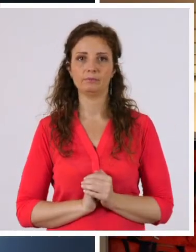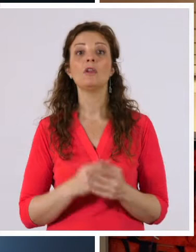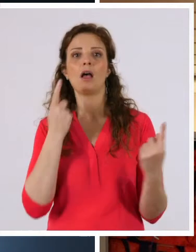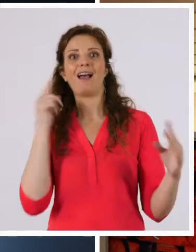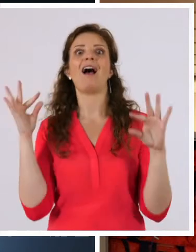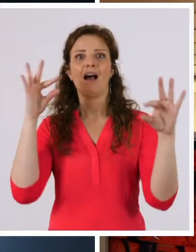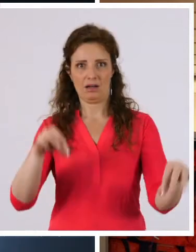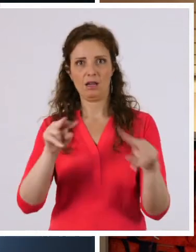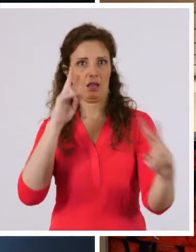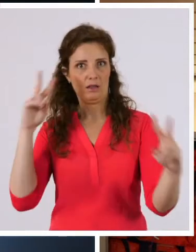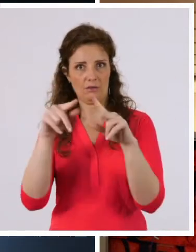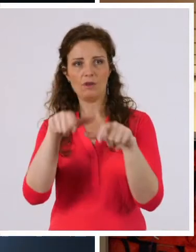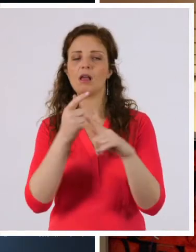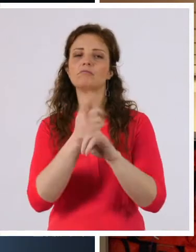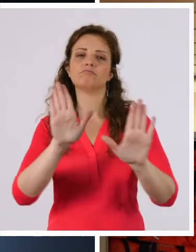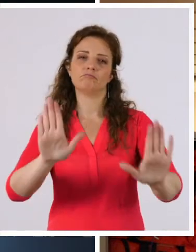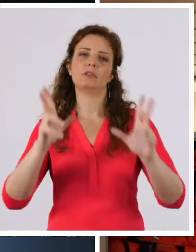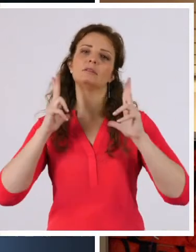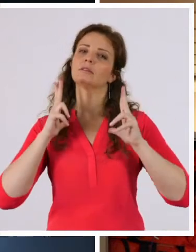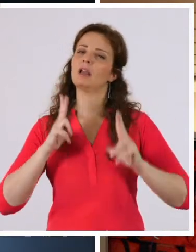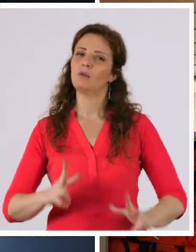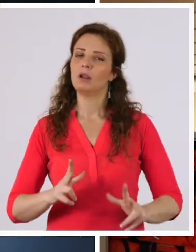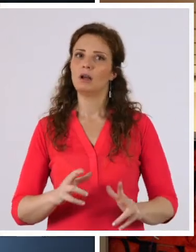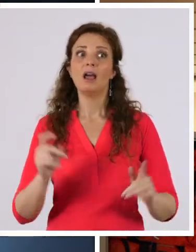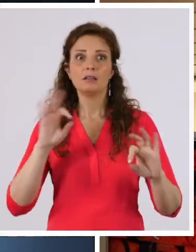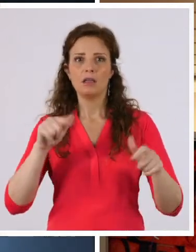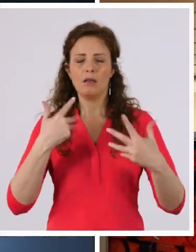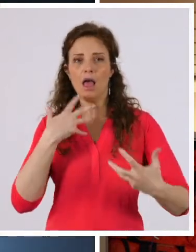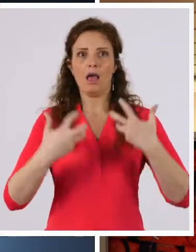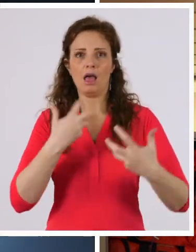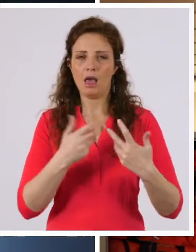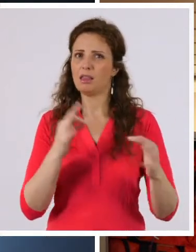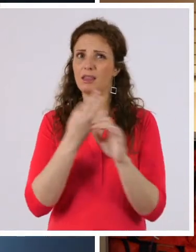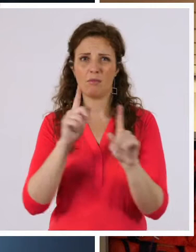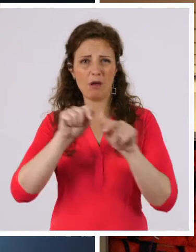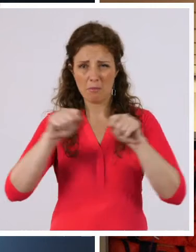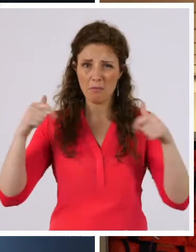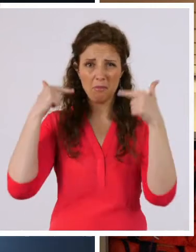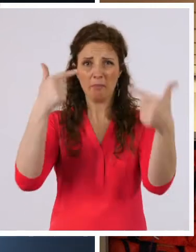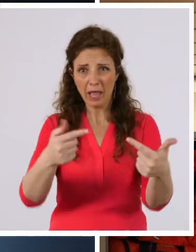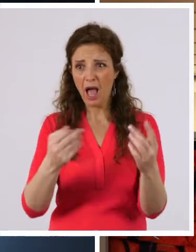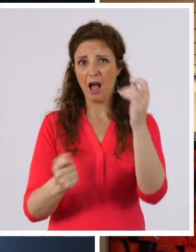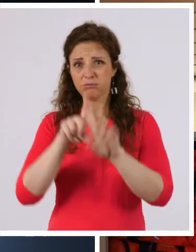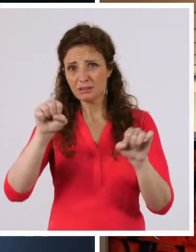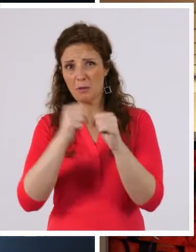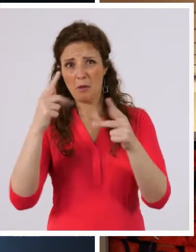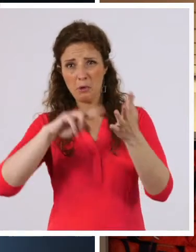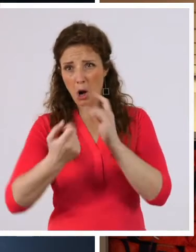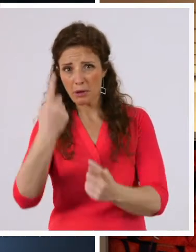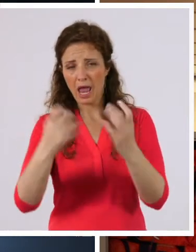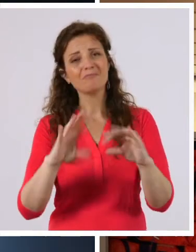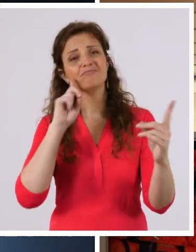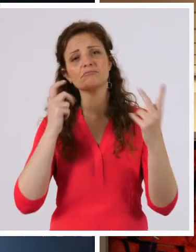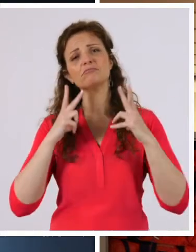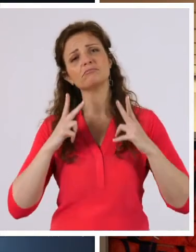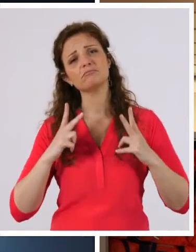After reaching the meeting point, please stay calm, because panic could jeopardize the success of the operations, and